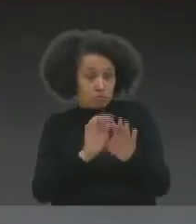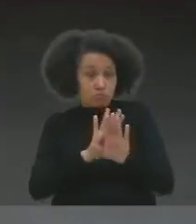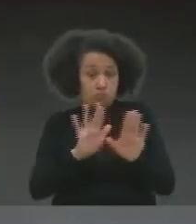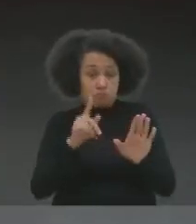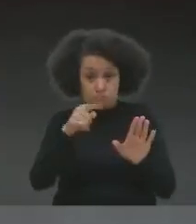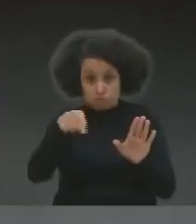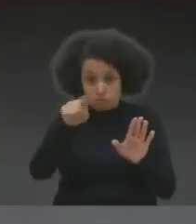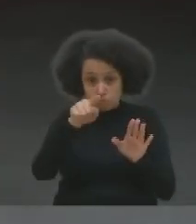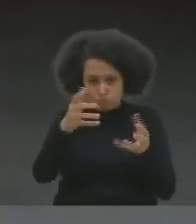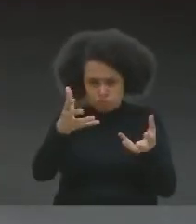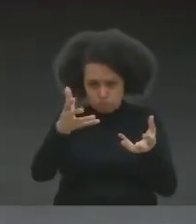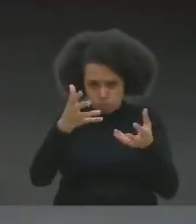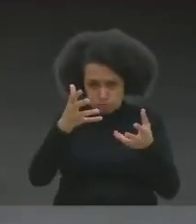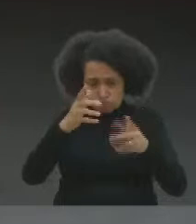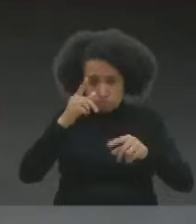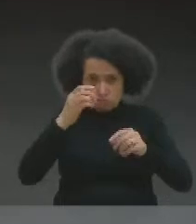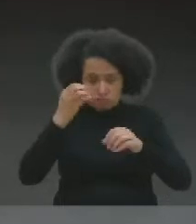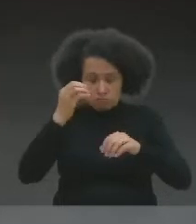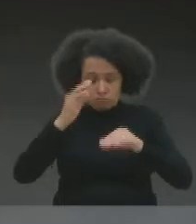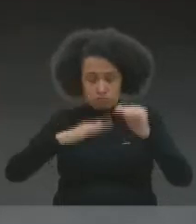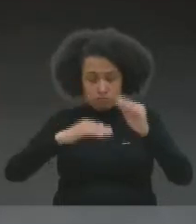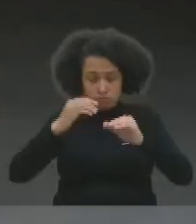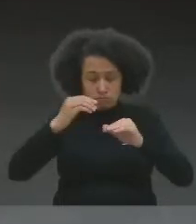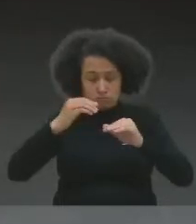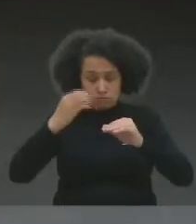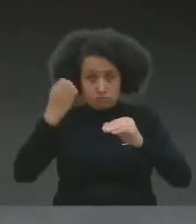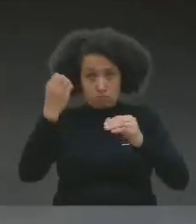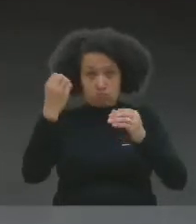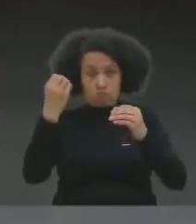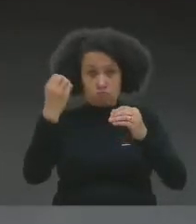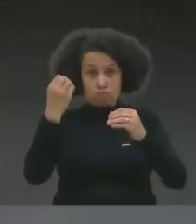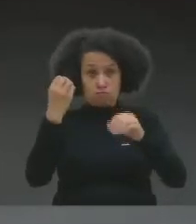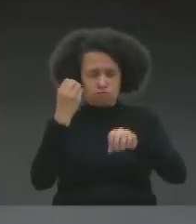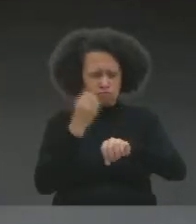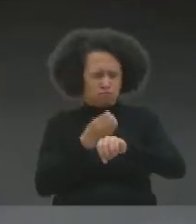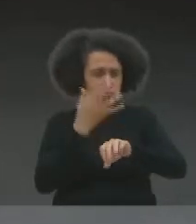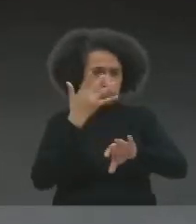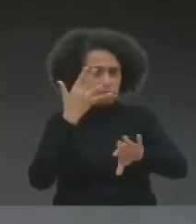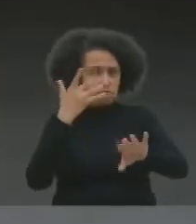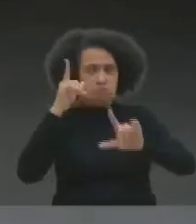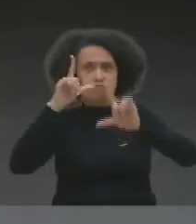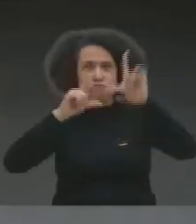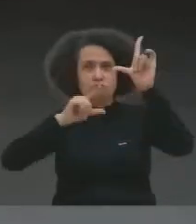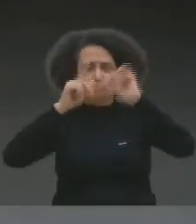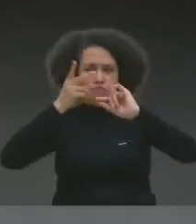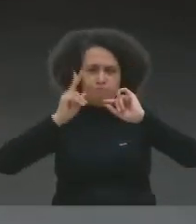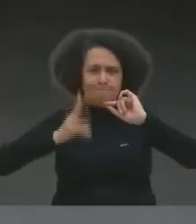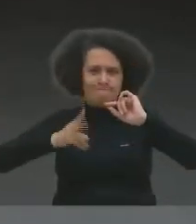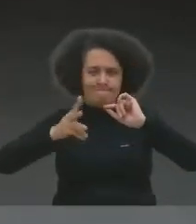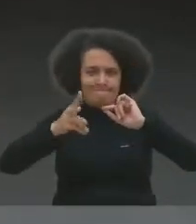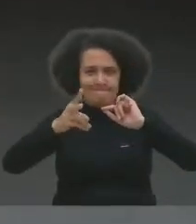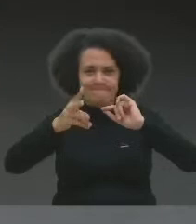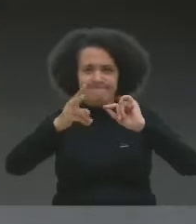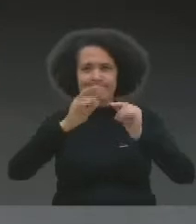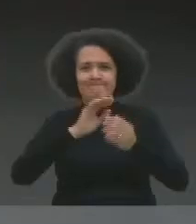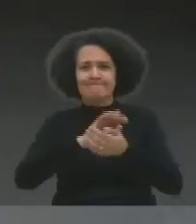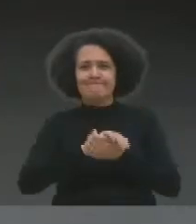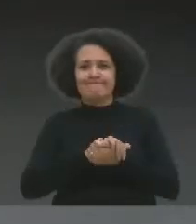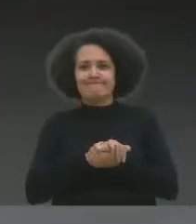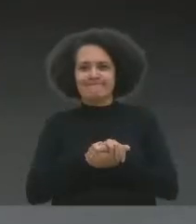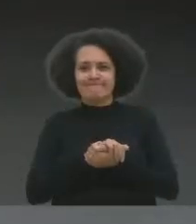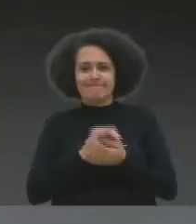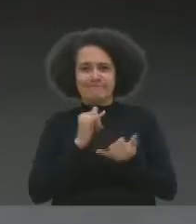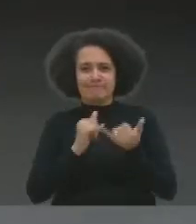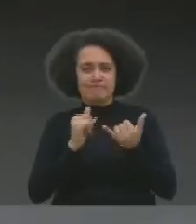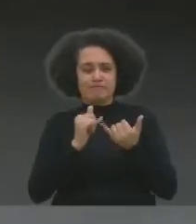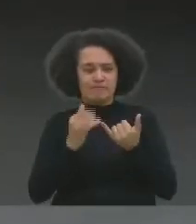Você quer brilhar como uma estrela para sempre? Sim. Amen. Amen. That sounds good to me. Olha, isso parece